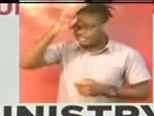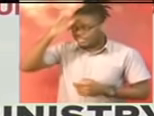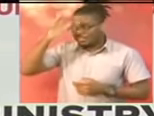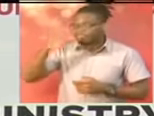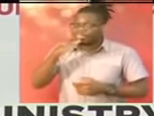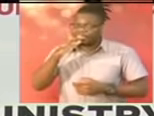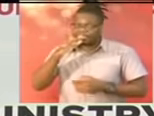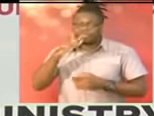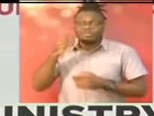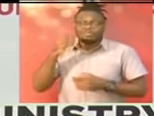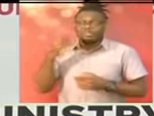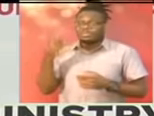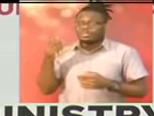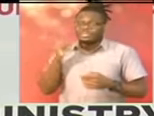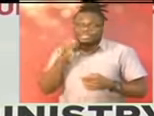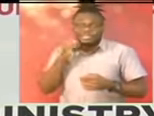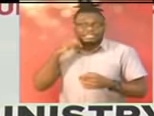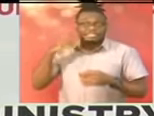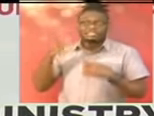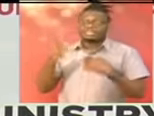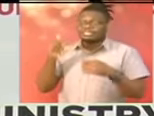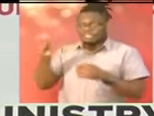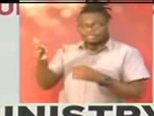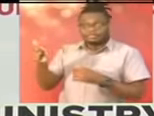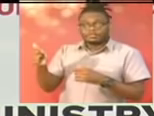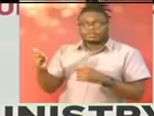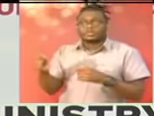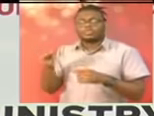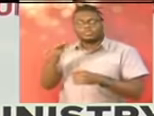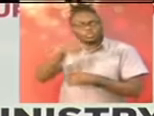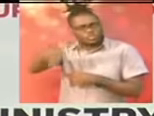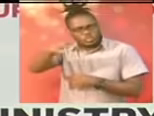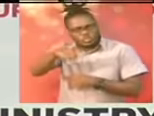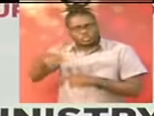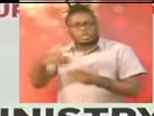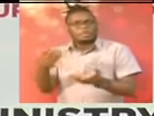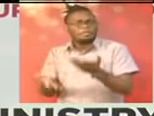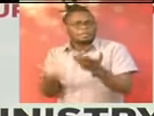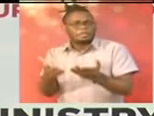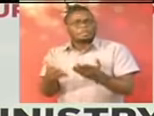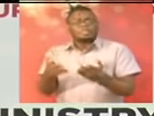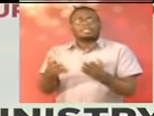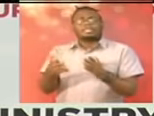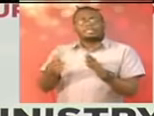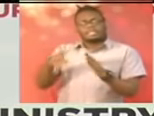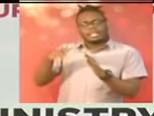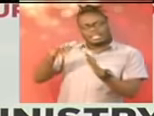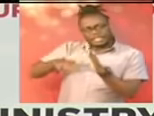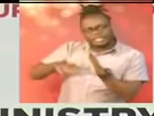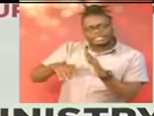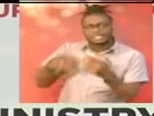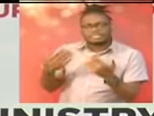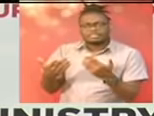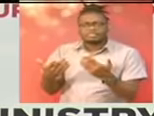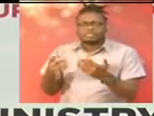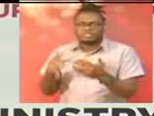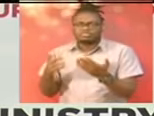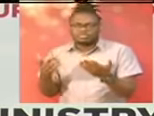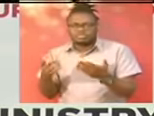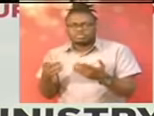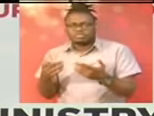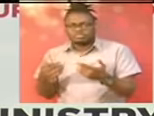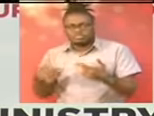question, the range of death, the age range for those who have passed on from COVID-19